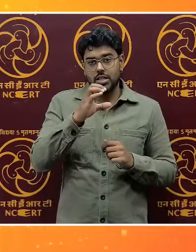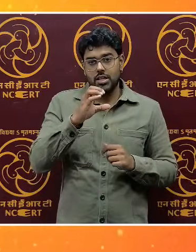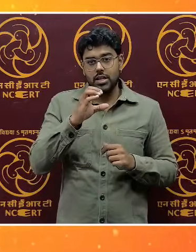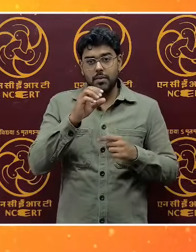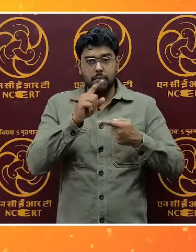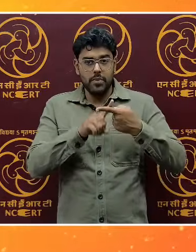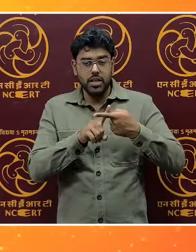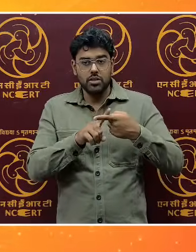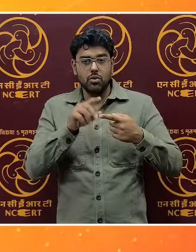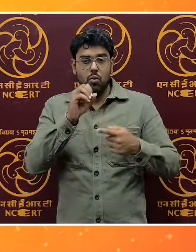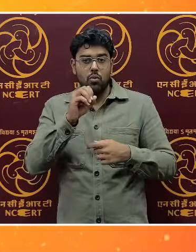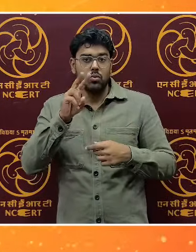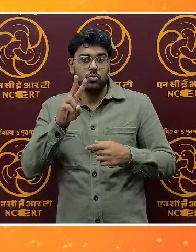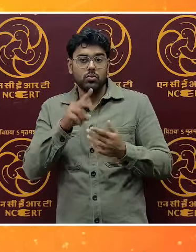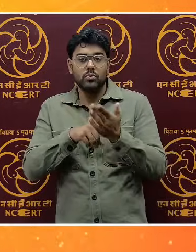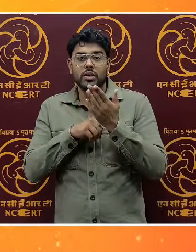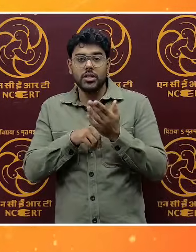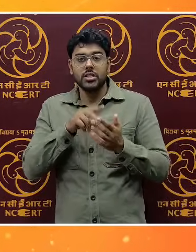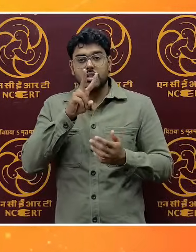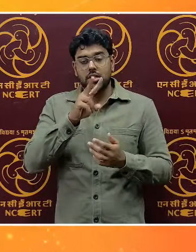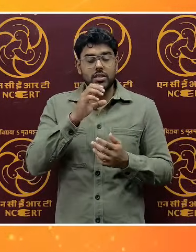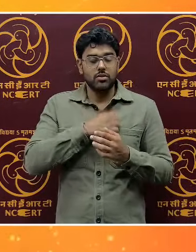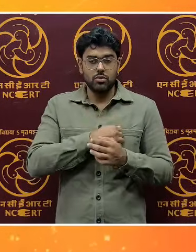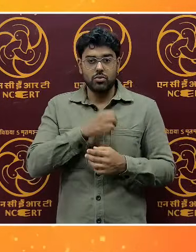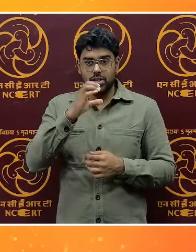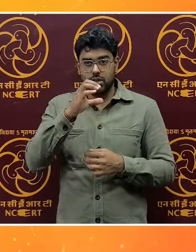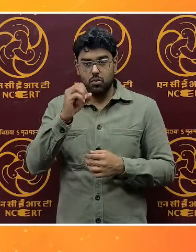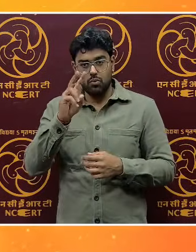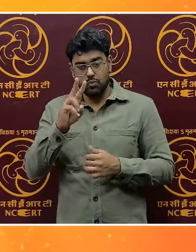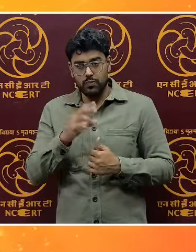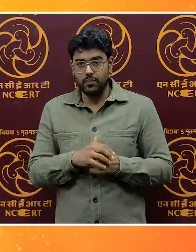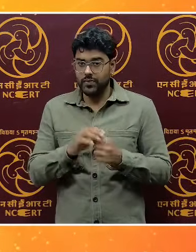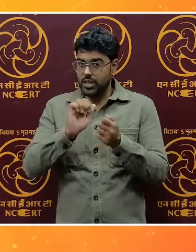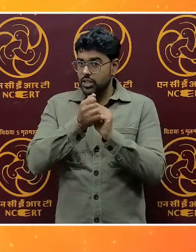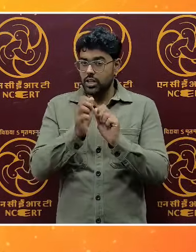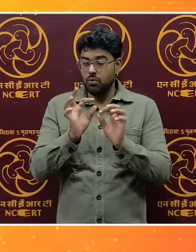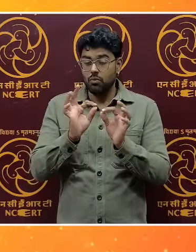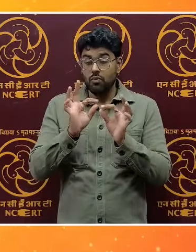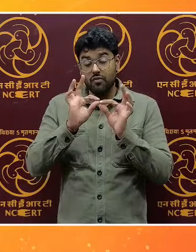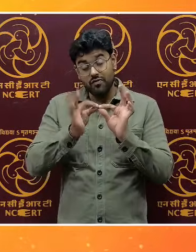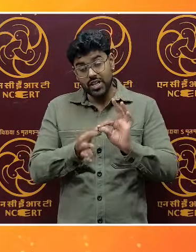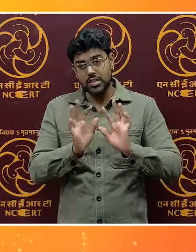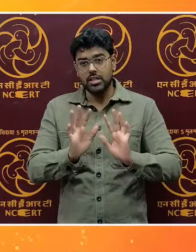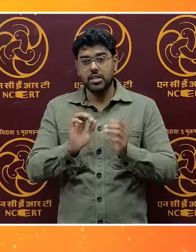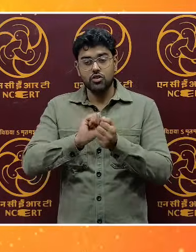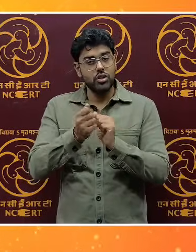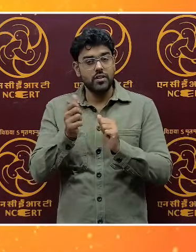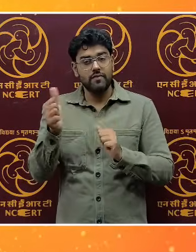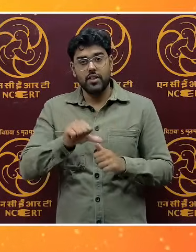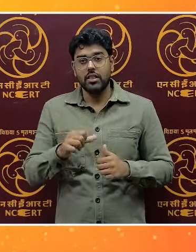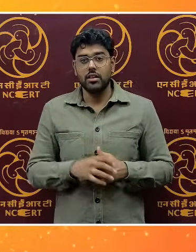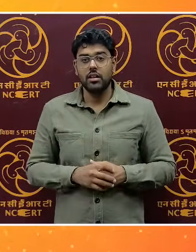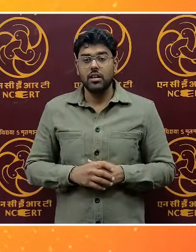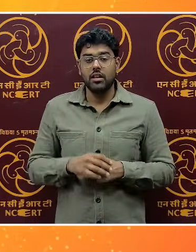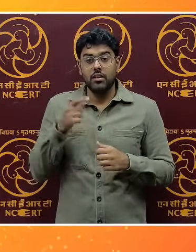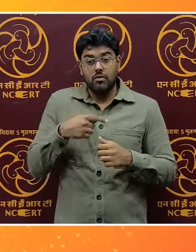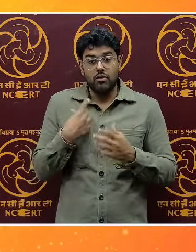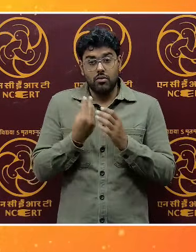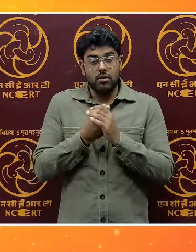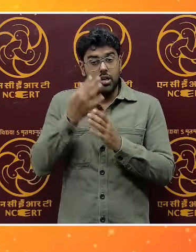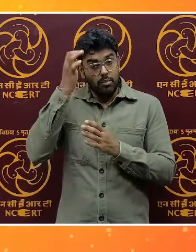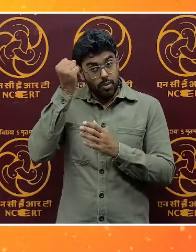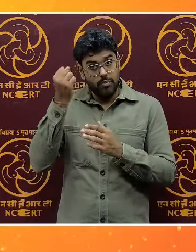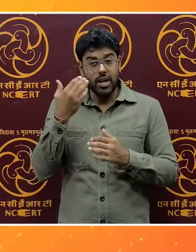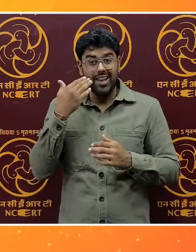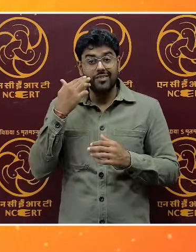giving CO2, that is fixed, we cannot change it, right? So while forming a compound, what needs to be kept in